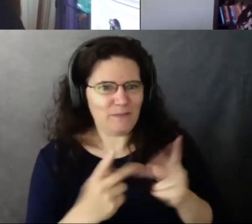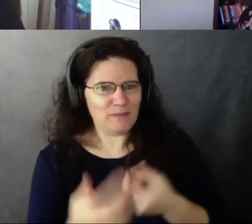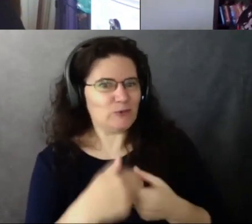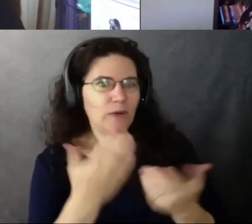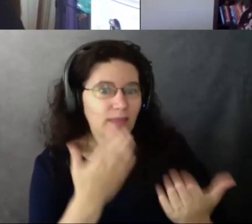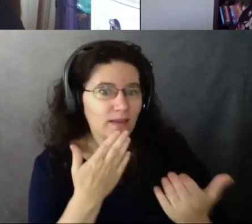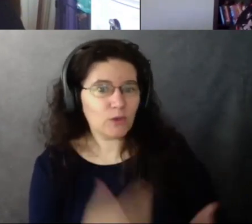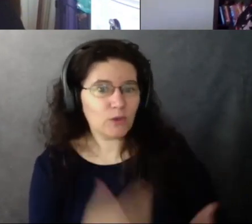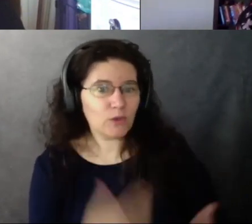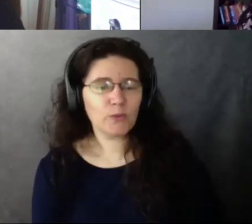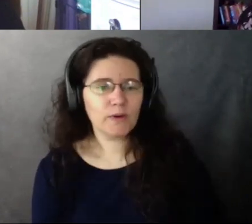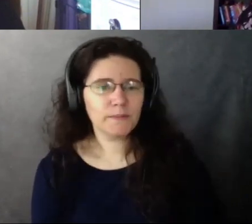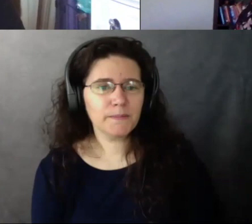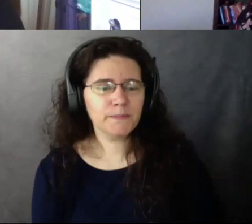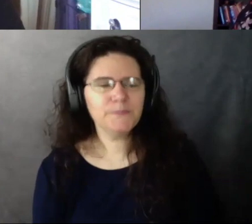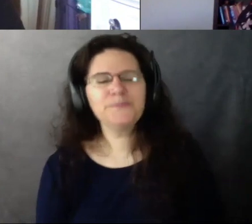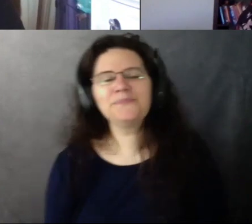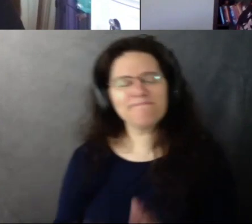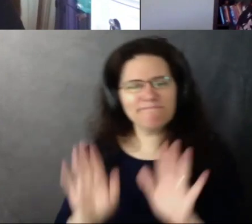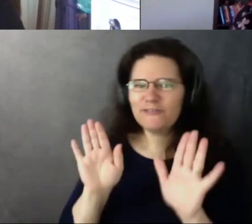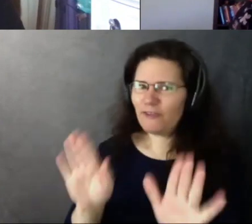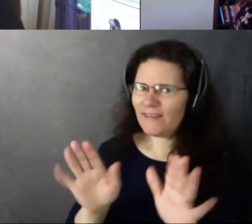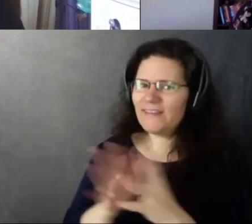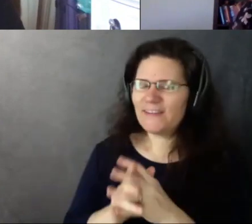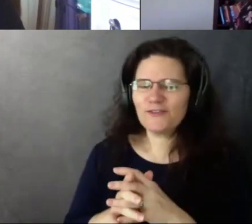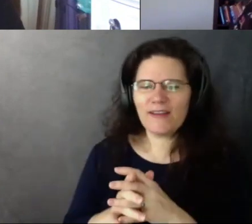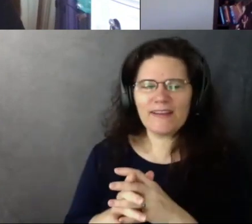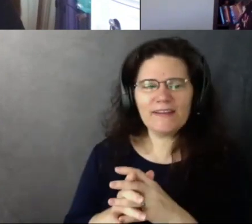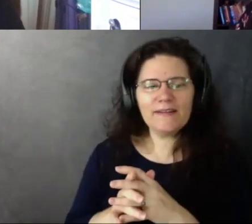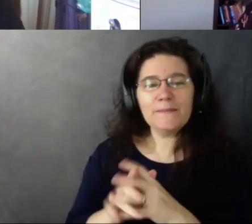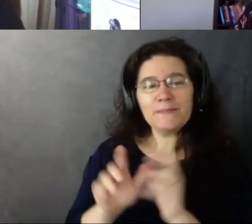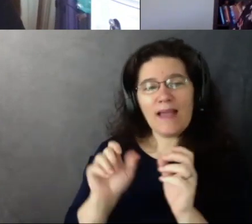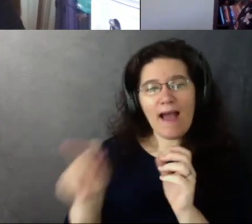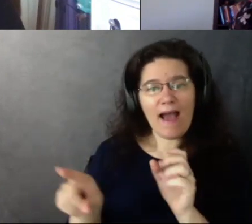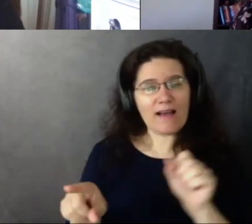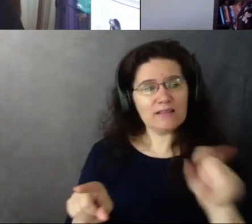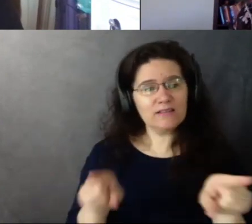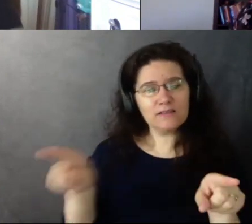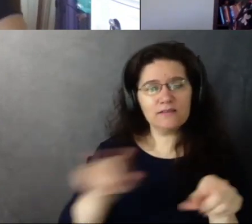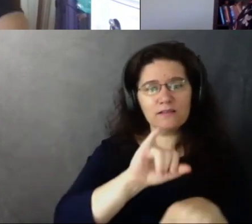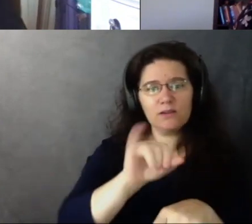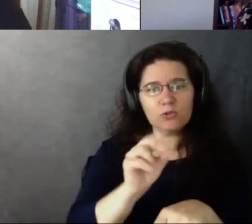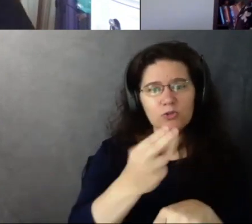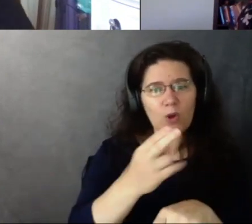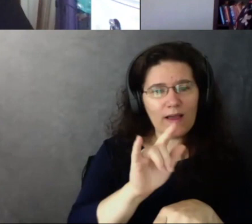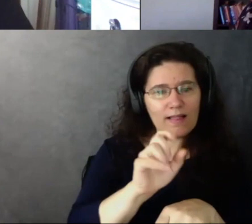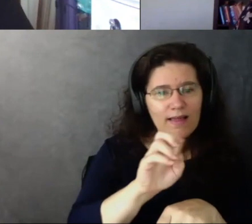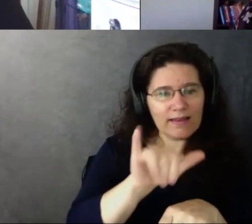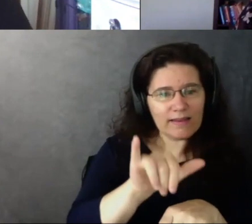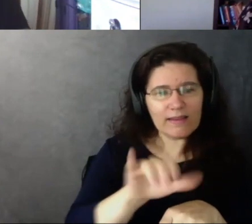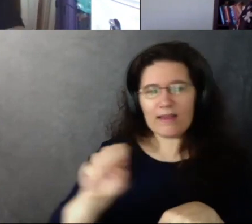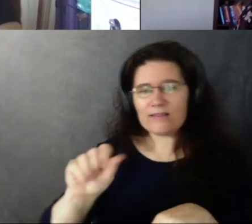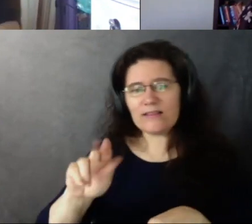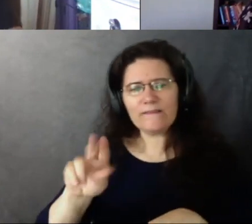that. Awesome, great. Johanni and Safira, I was wondering, do you have advice for how people can